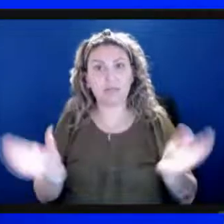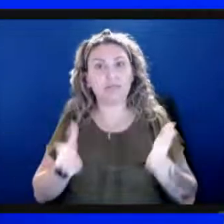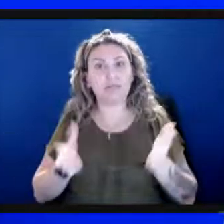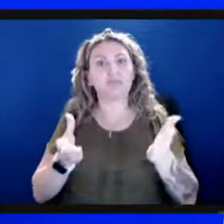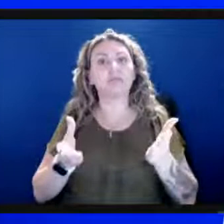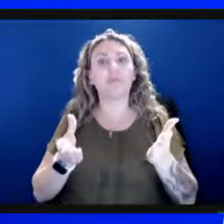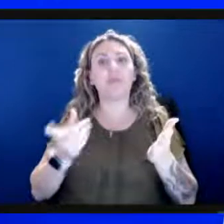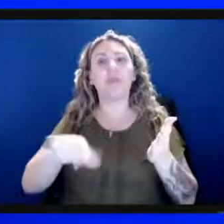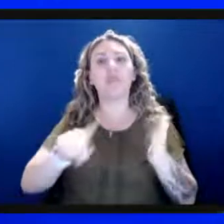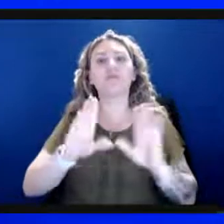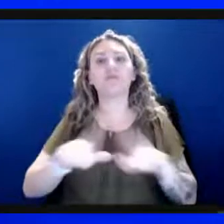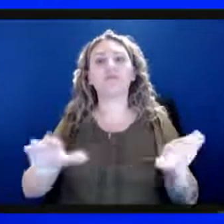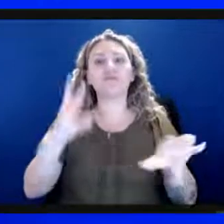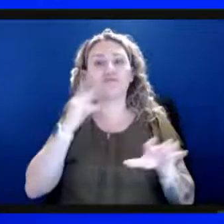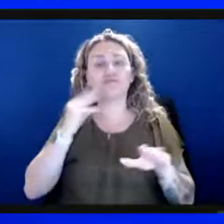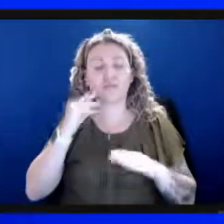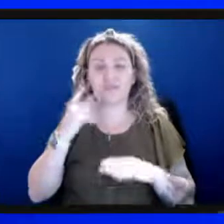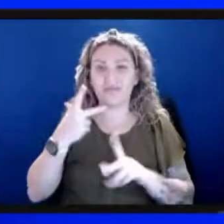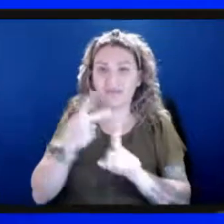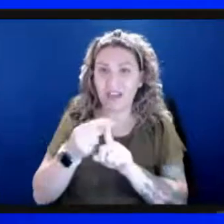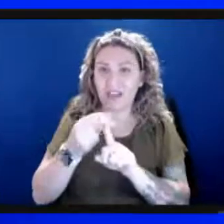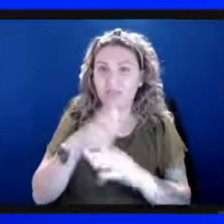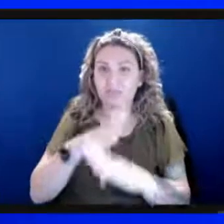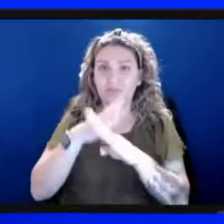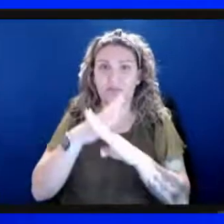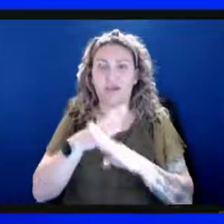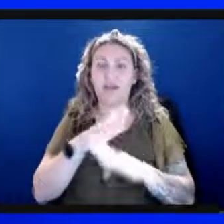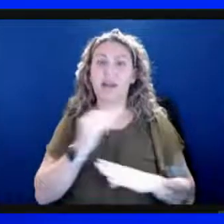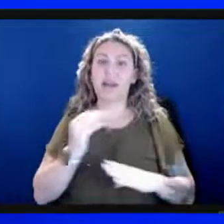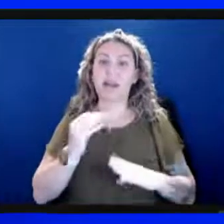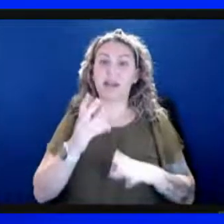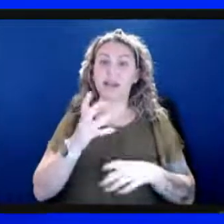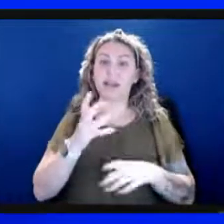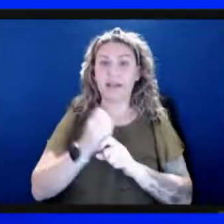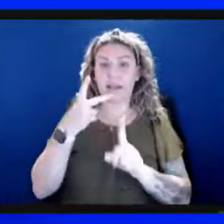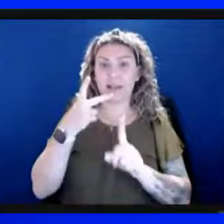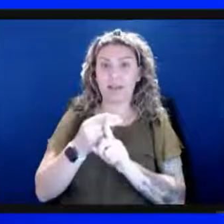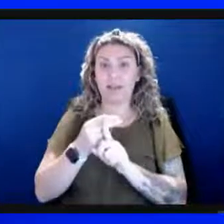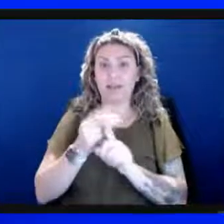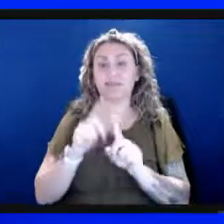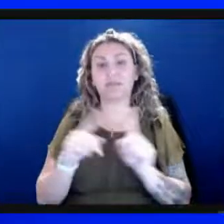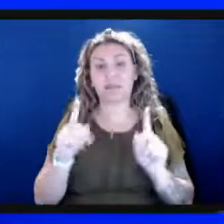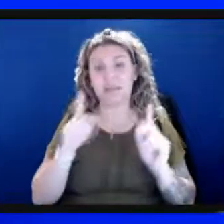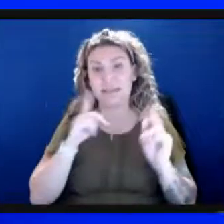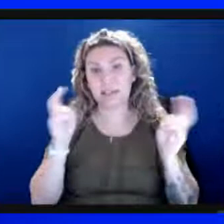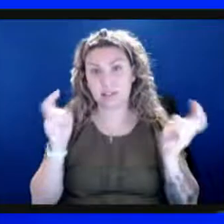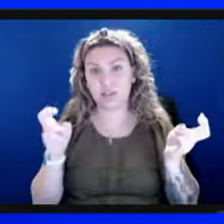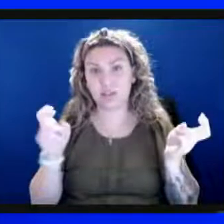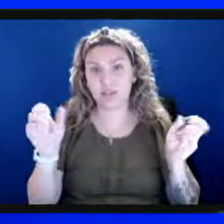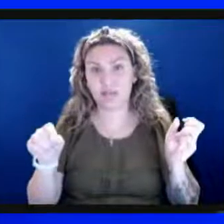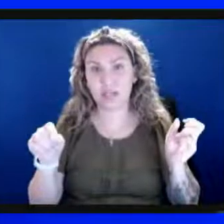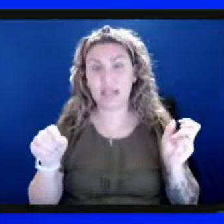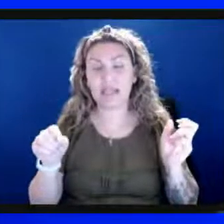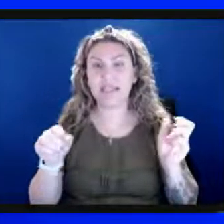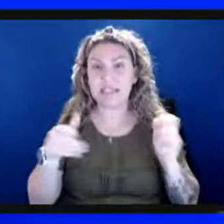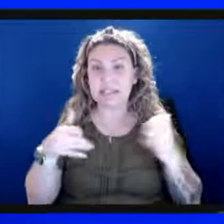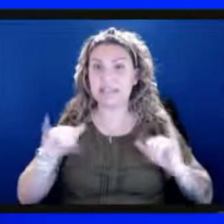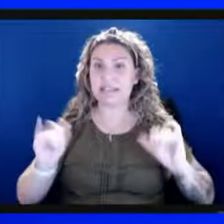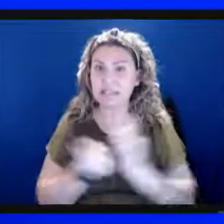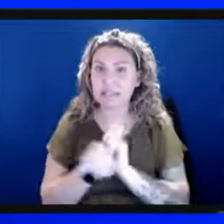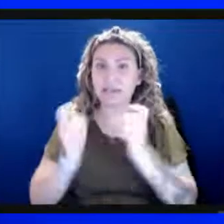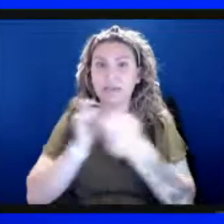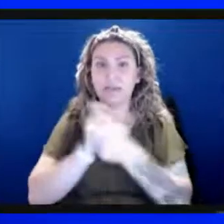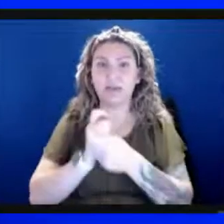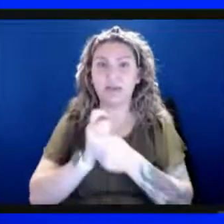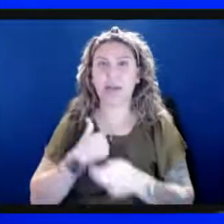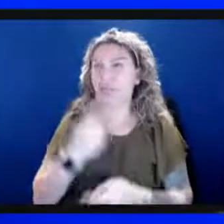vaccines, preventable vaccines, getting those vaccines. But it is an issue. It is still evolving. I know the infection, I think, was in late